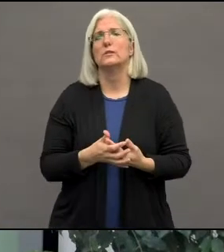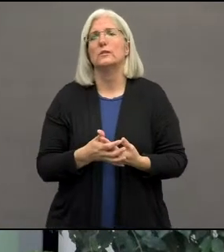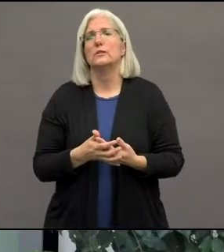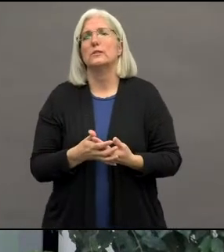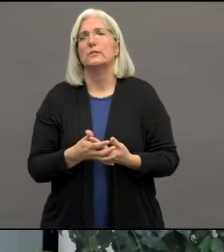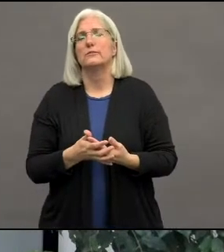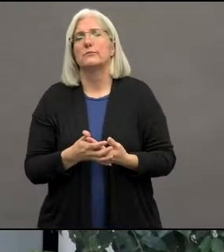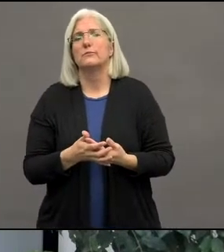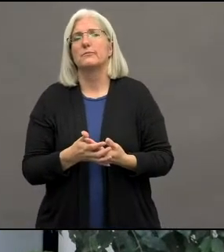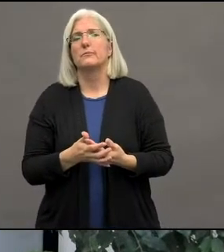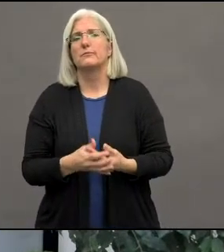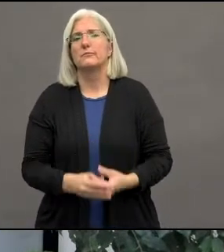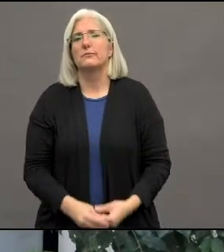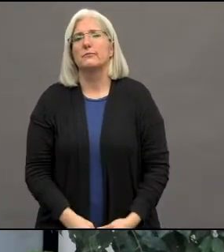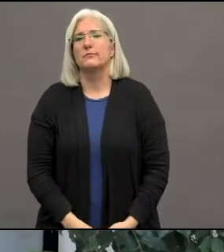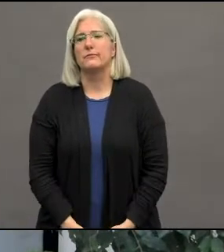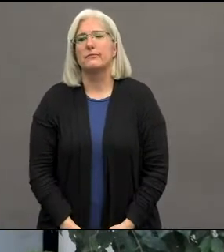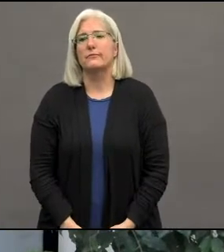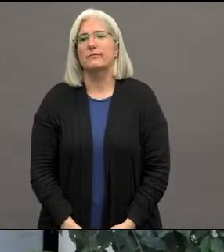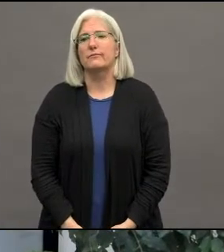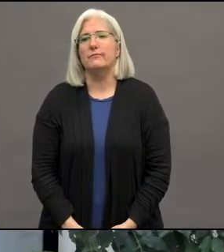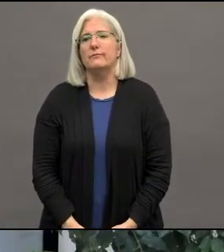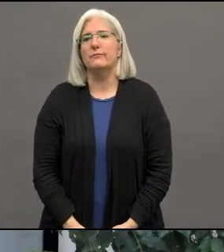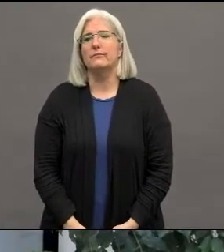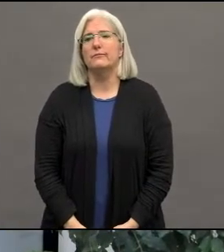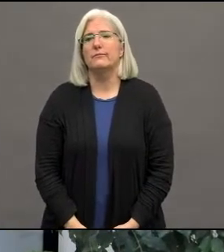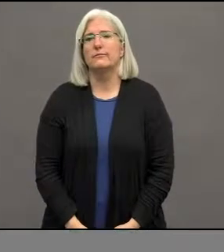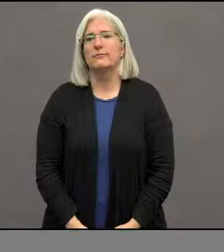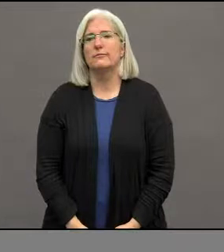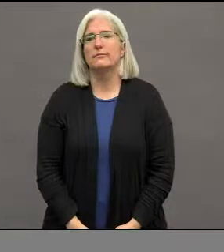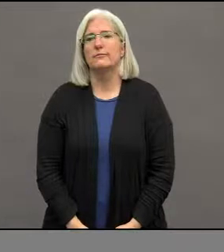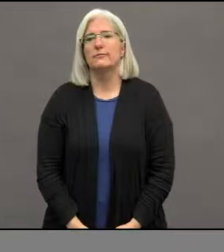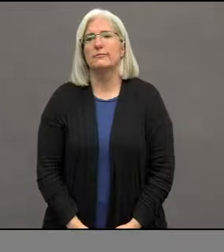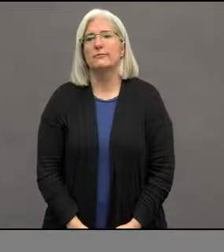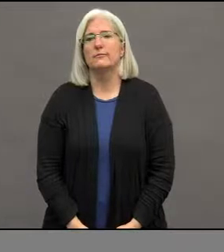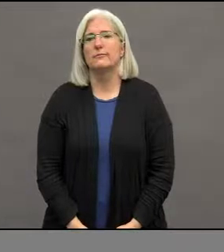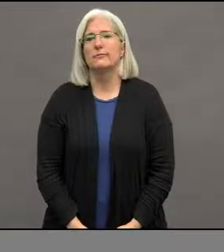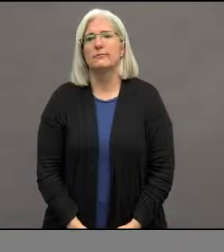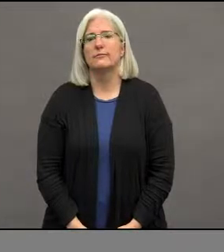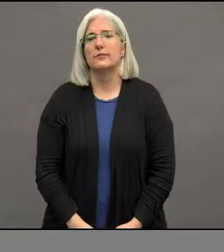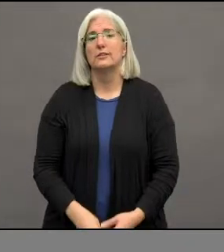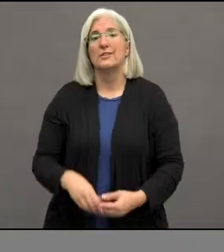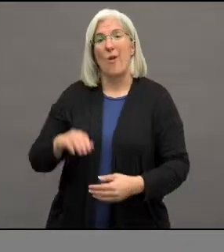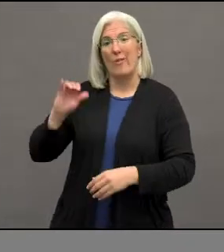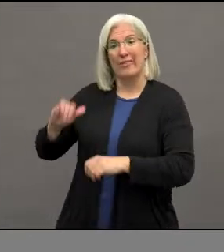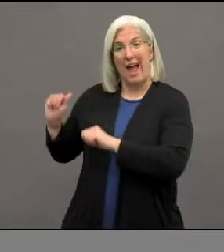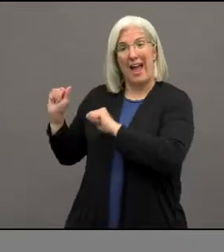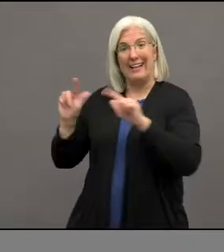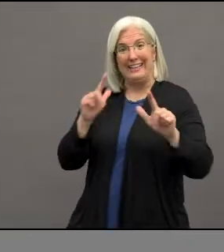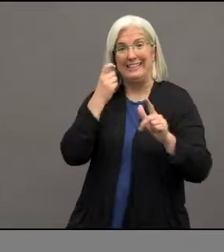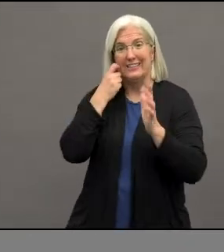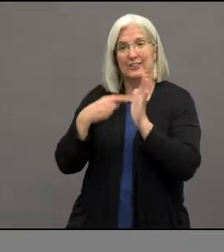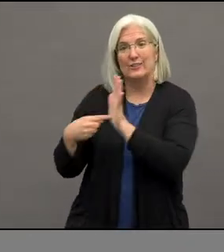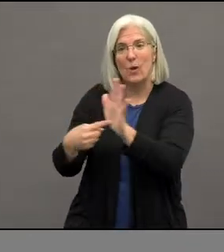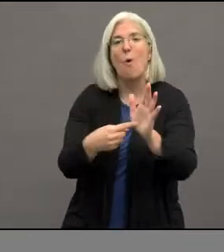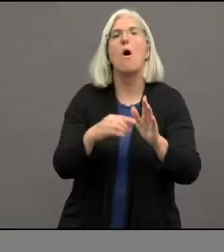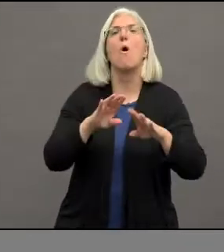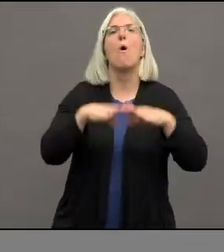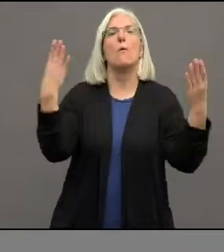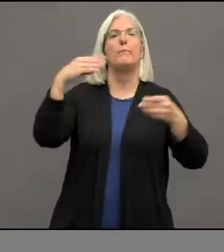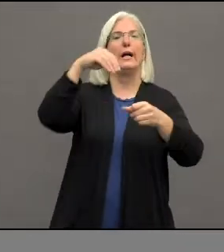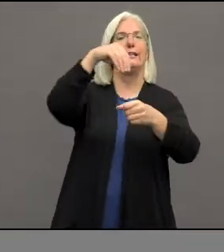Let's see, and let's go ahead and try to put it on. And here we see that open indoors at a reduced capacity, we